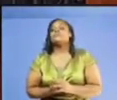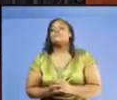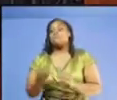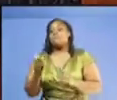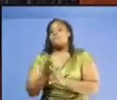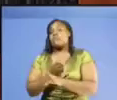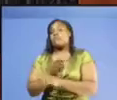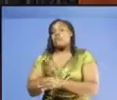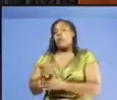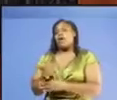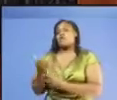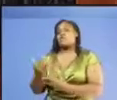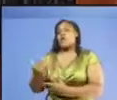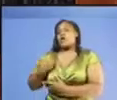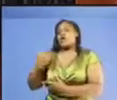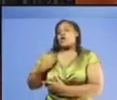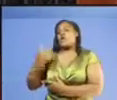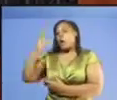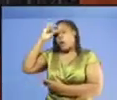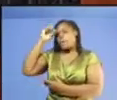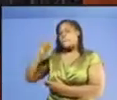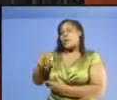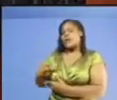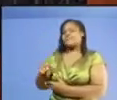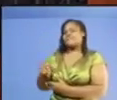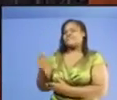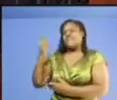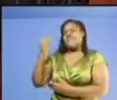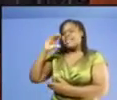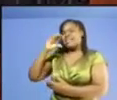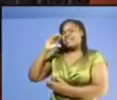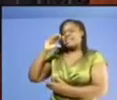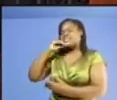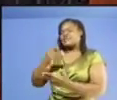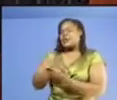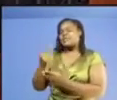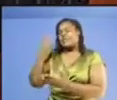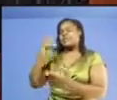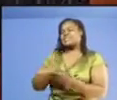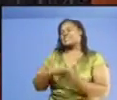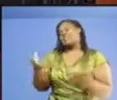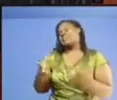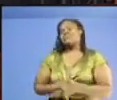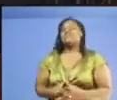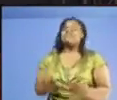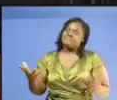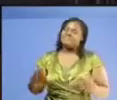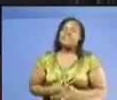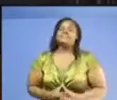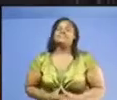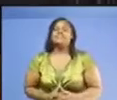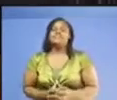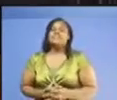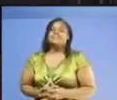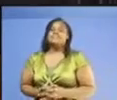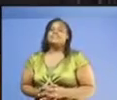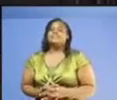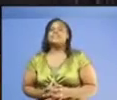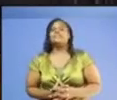My daughters don't believe that, but it's true, babies. I was a teenager.